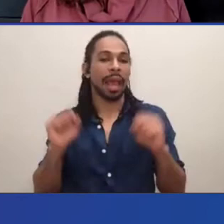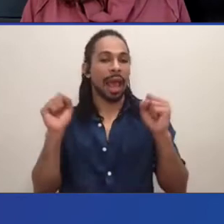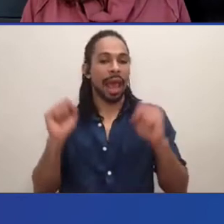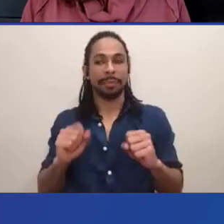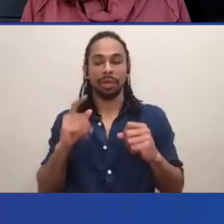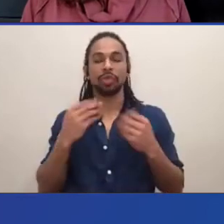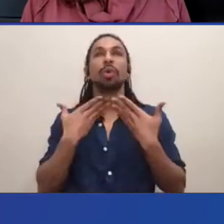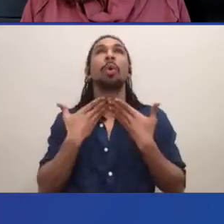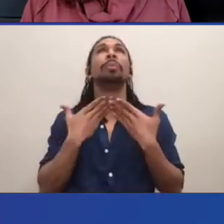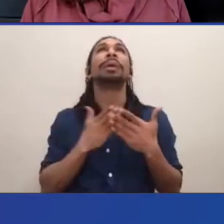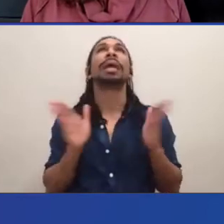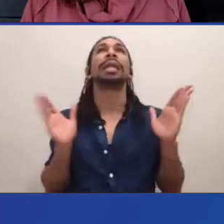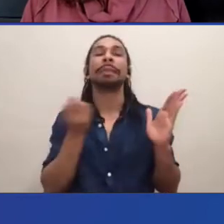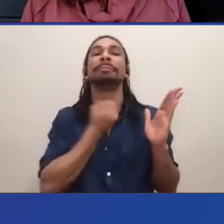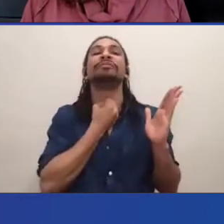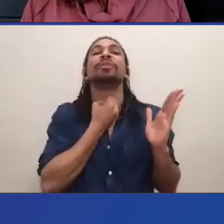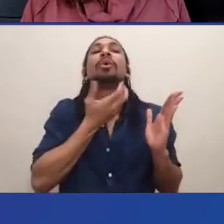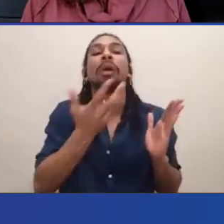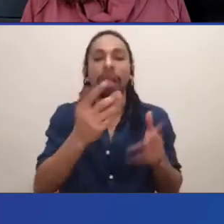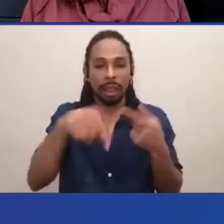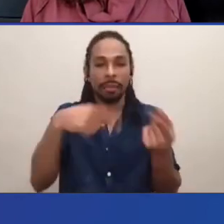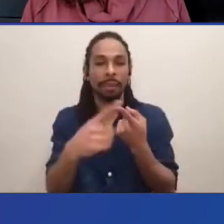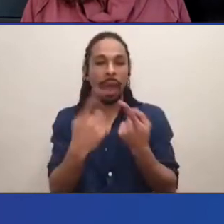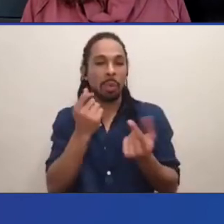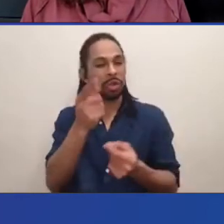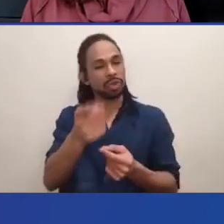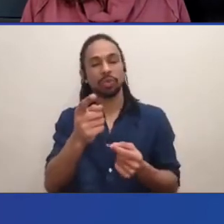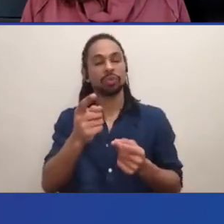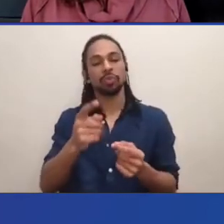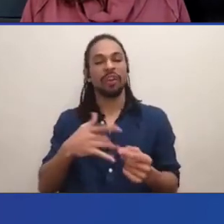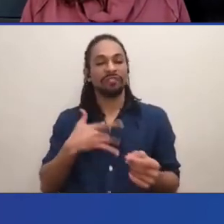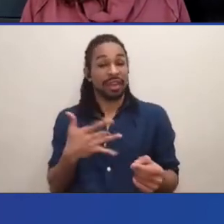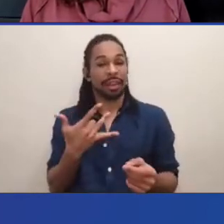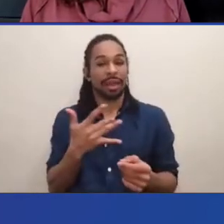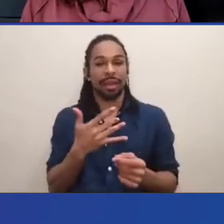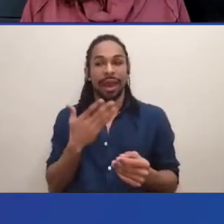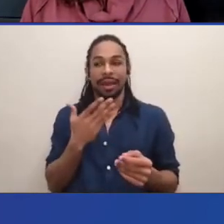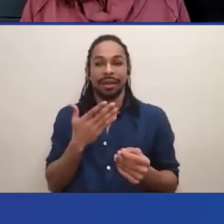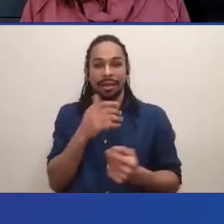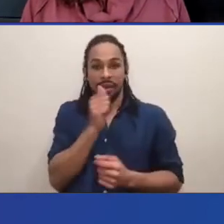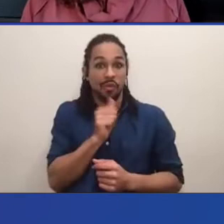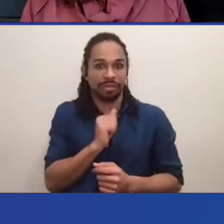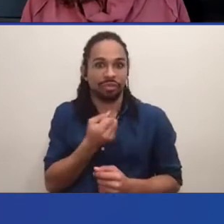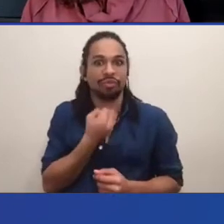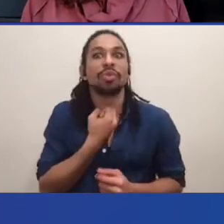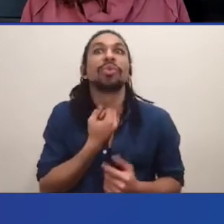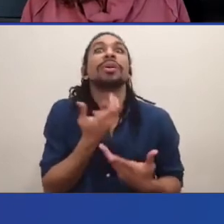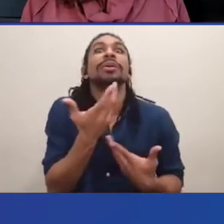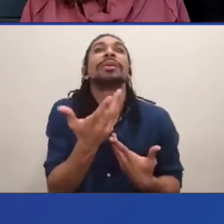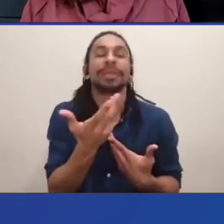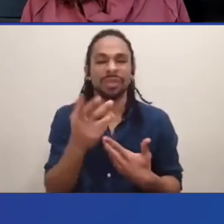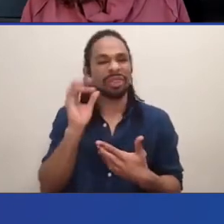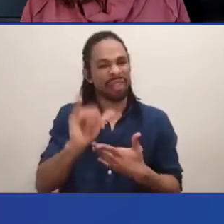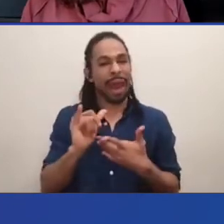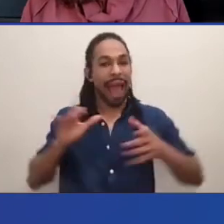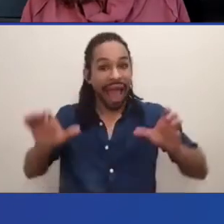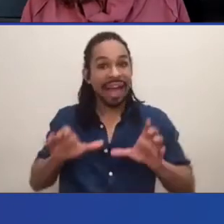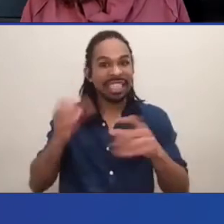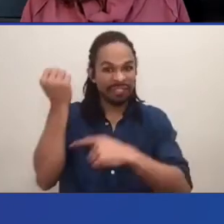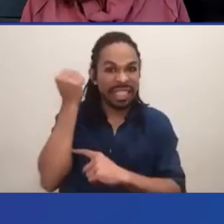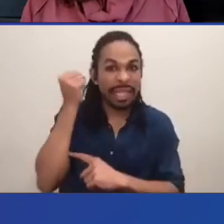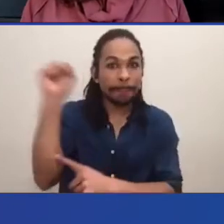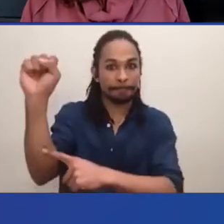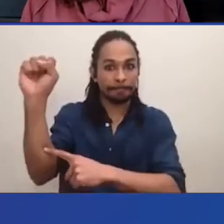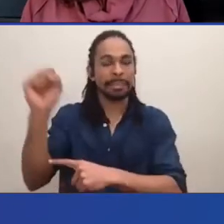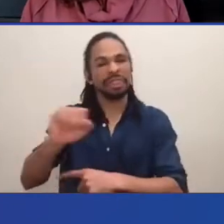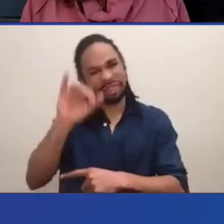you're even going through. And I think activism is that platform